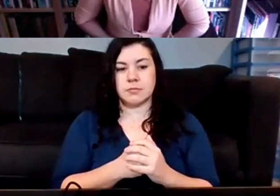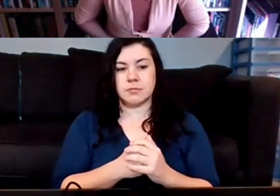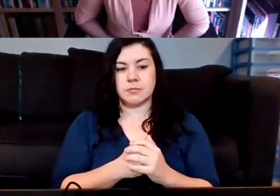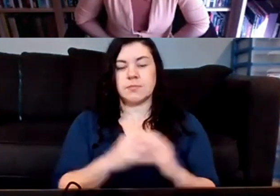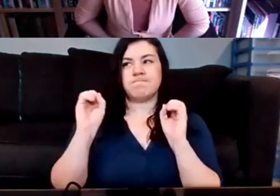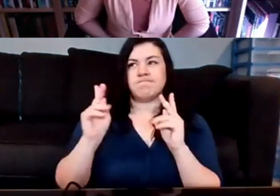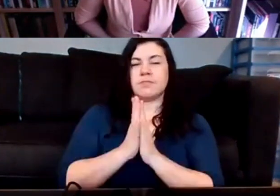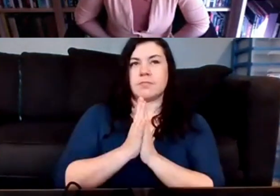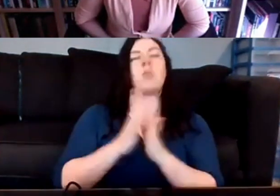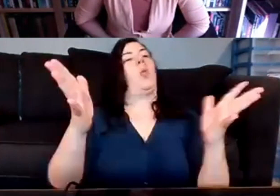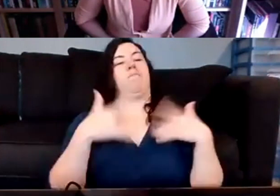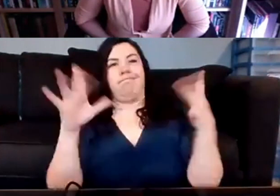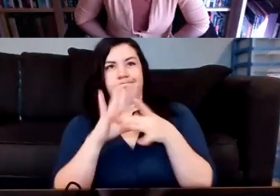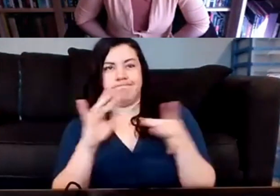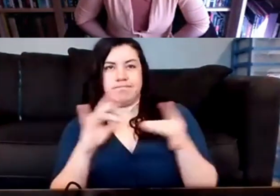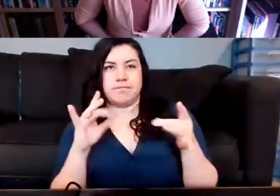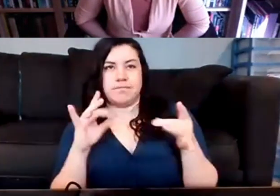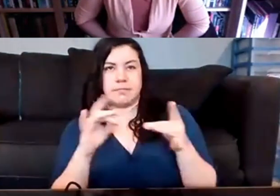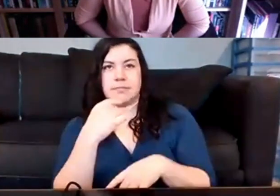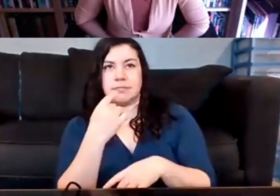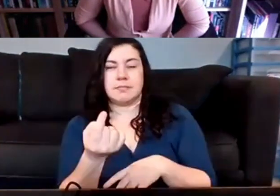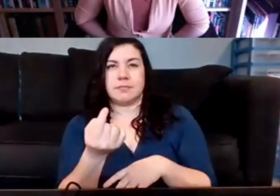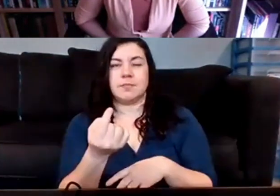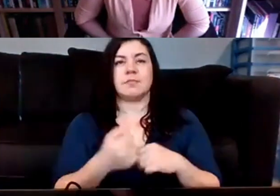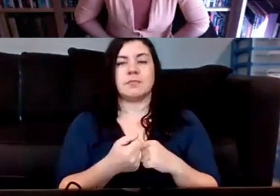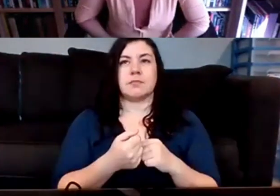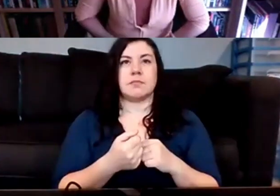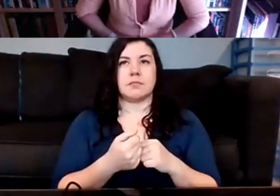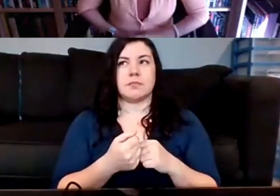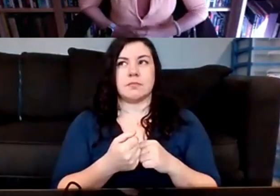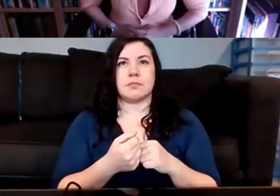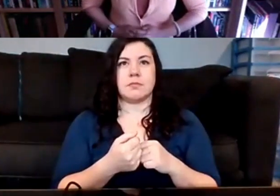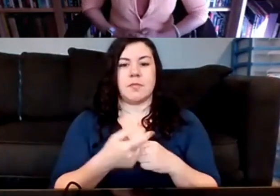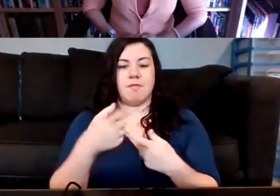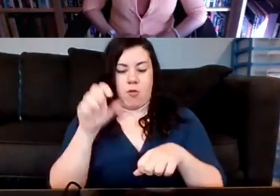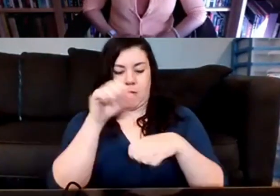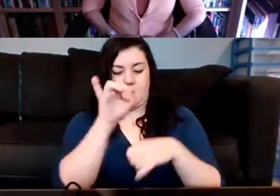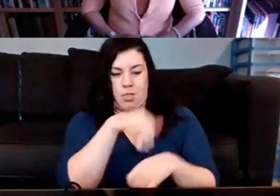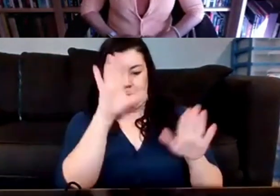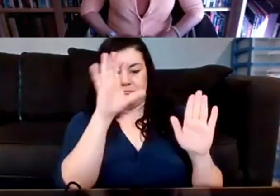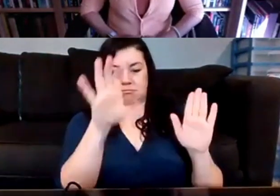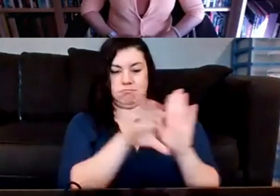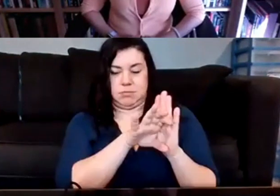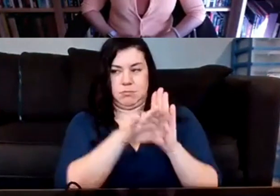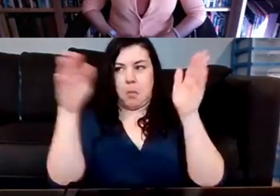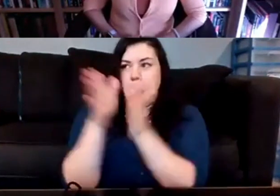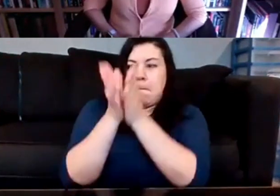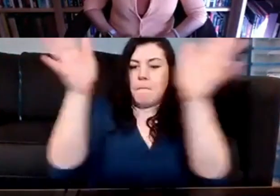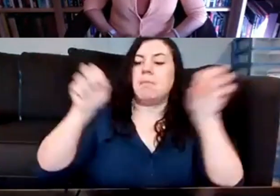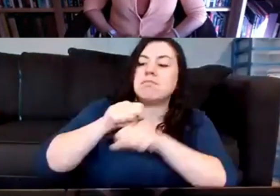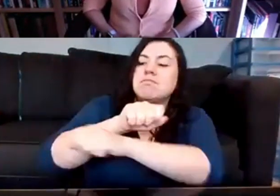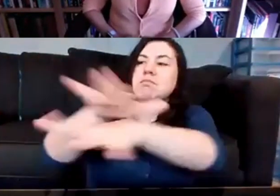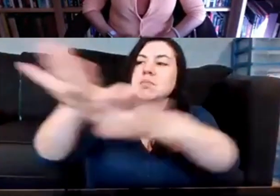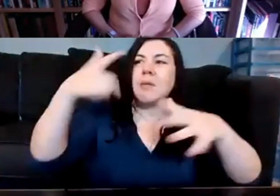I was saying that the early decision to put that work in public required an awareness of